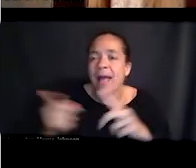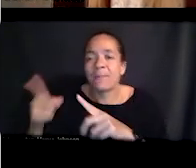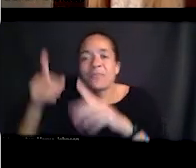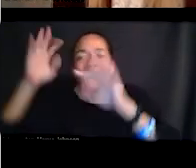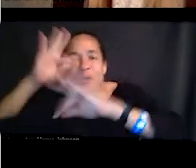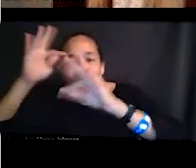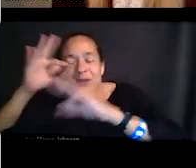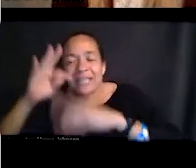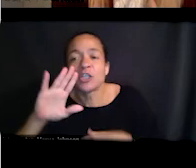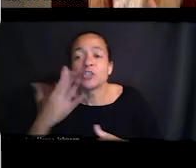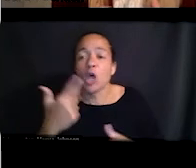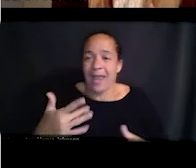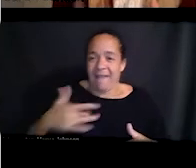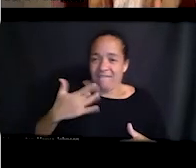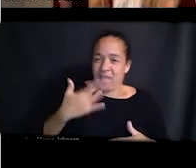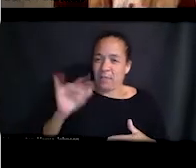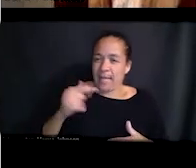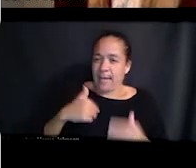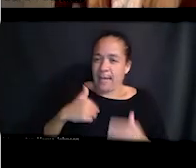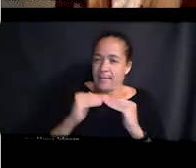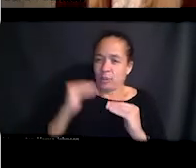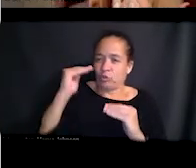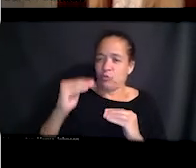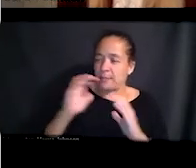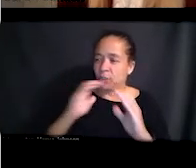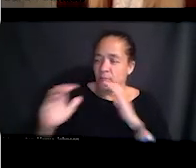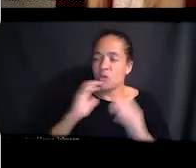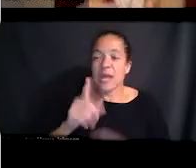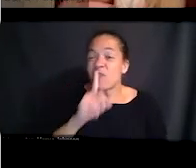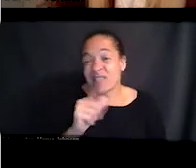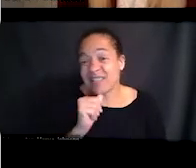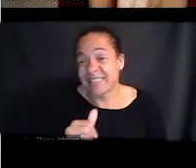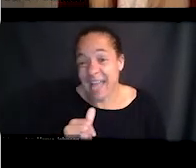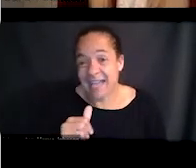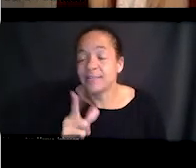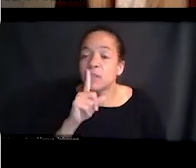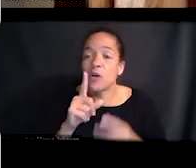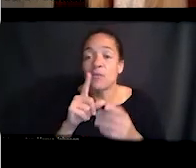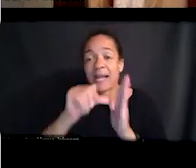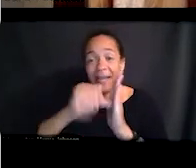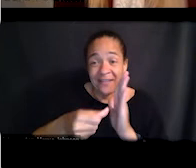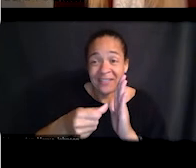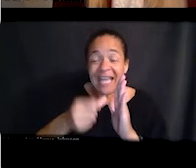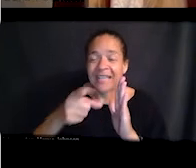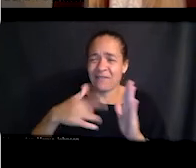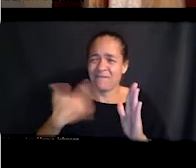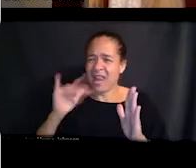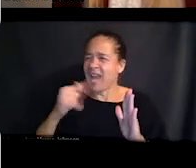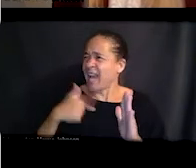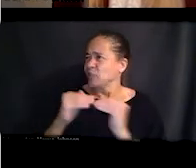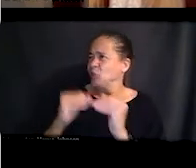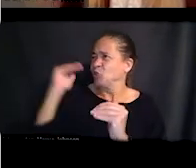isn't. So that's just a very important part to think about. If you think you're over-communicating, you're putting too much out there, you're not.